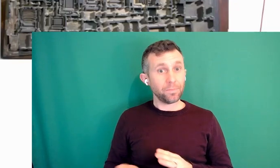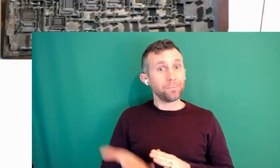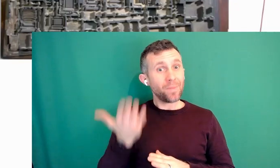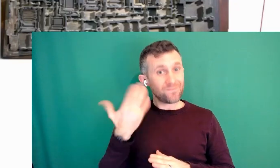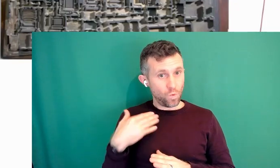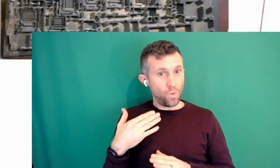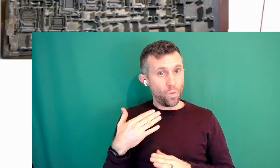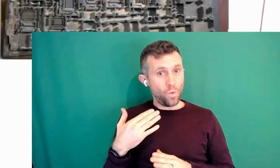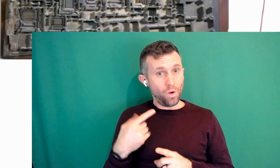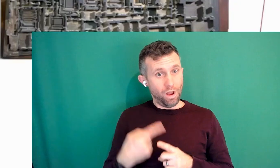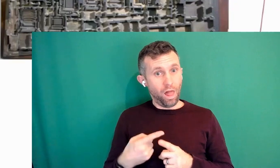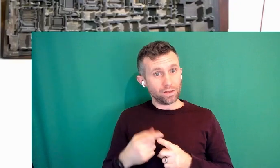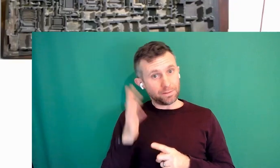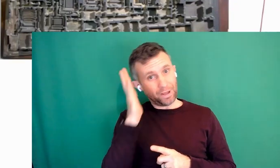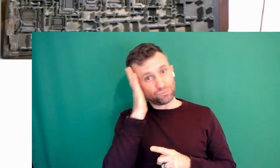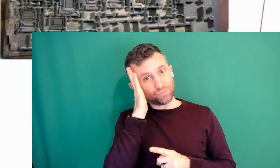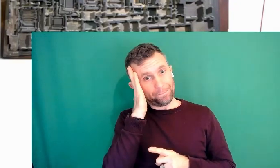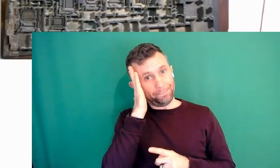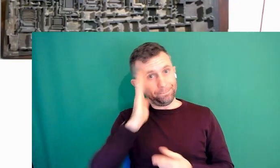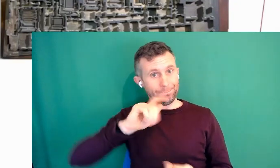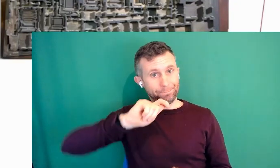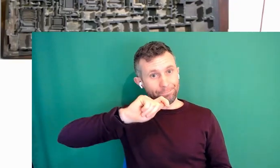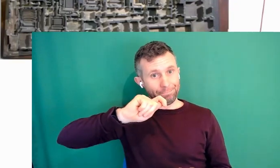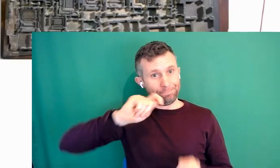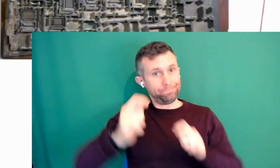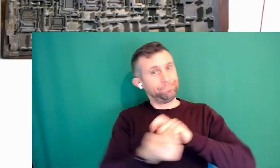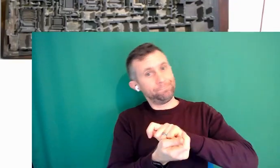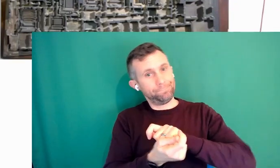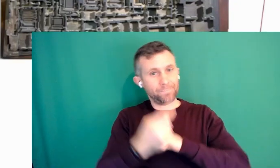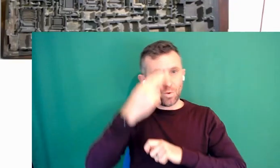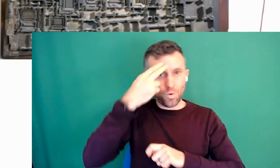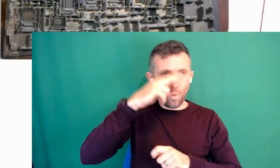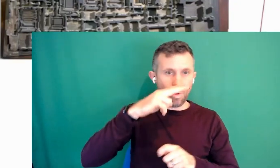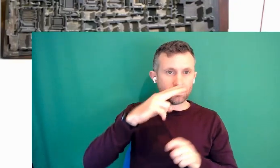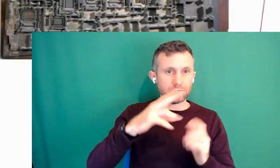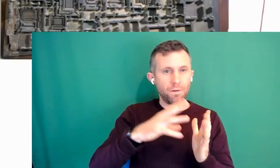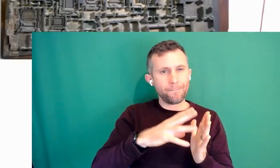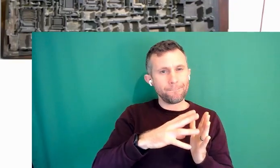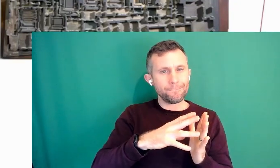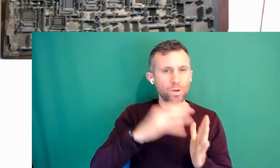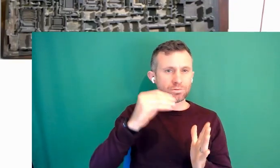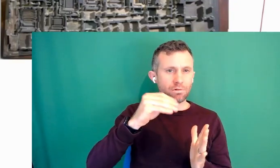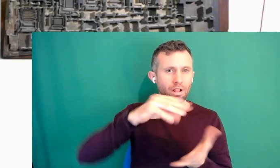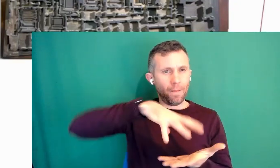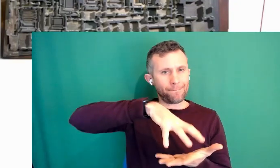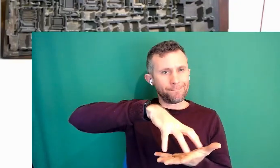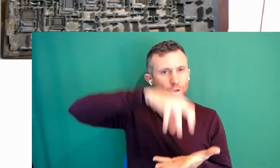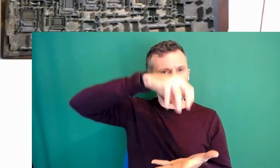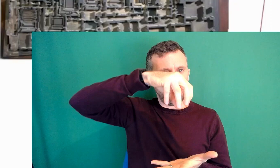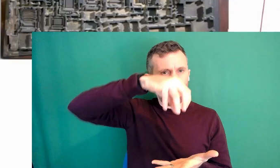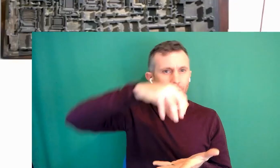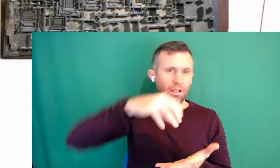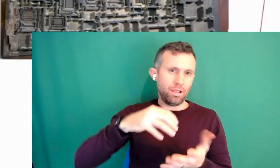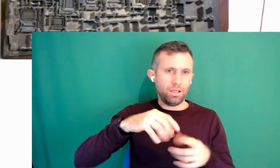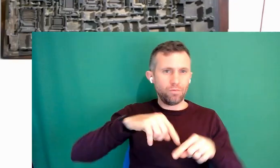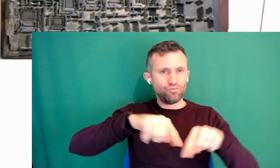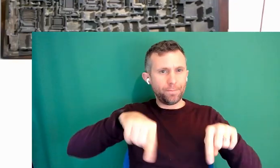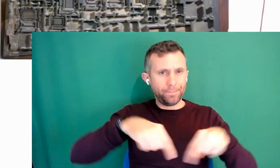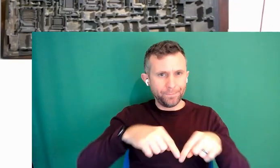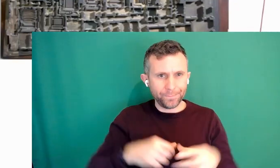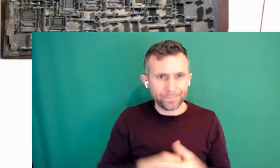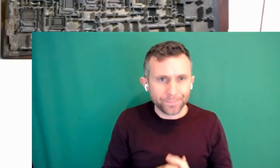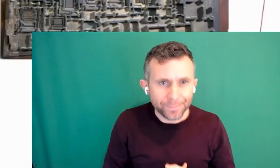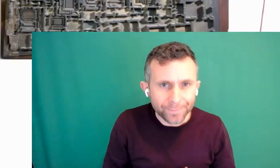The brown models are made from cork, an unusual material today, but one frequently used at